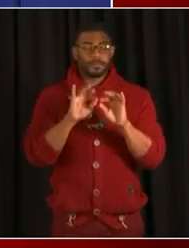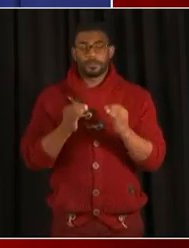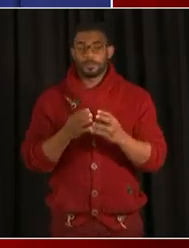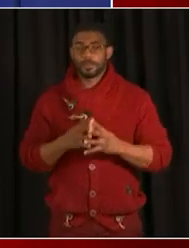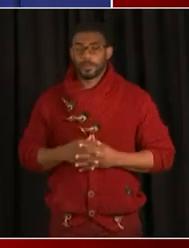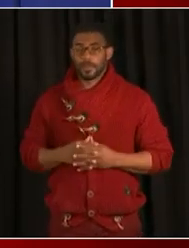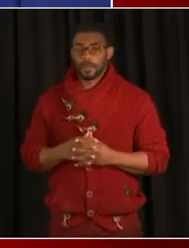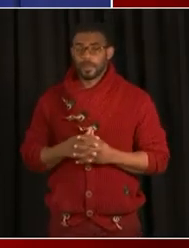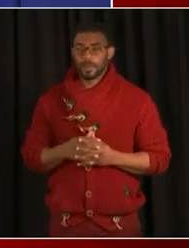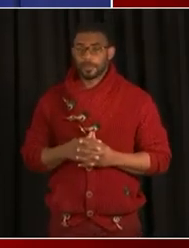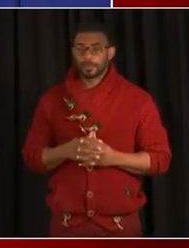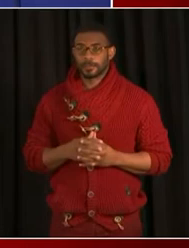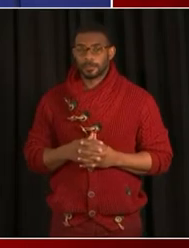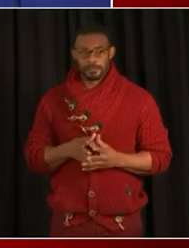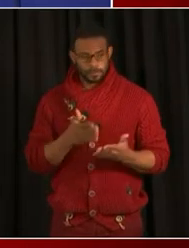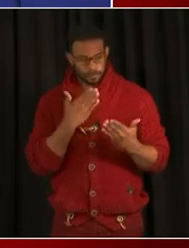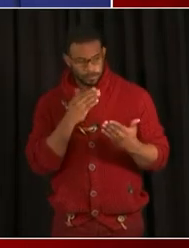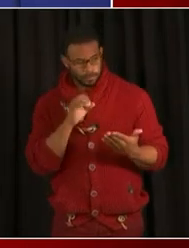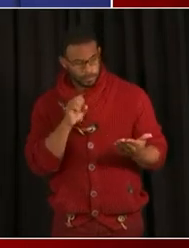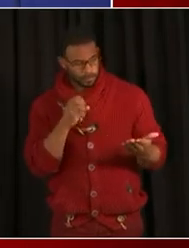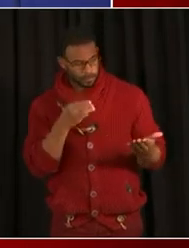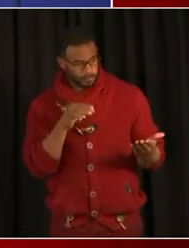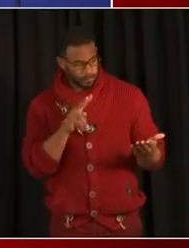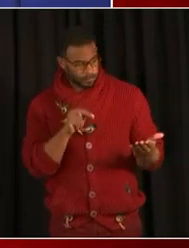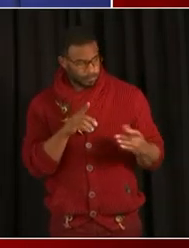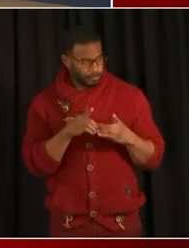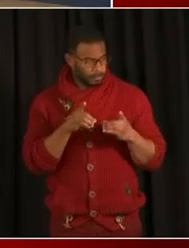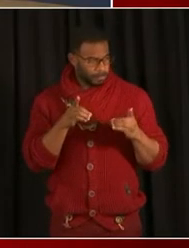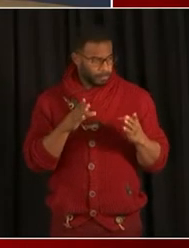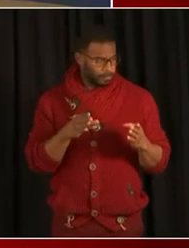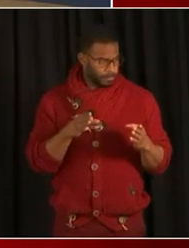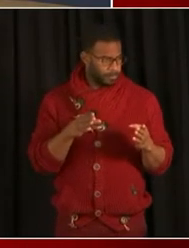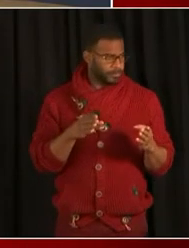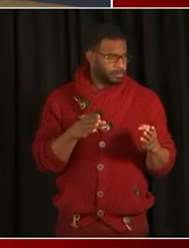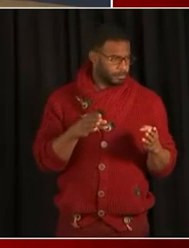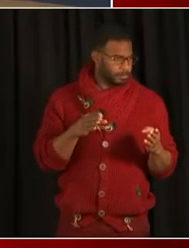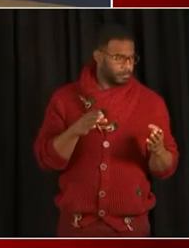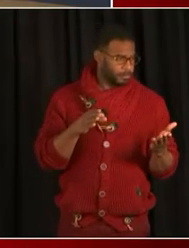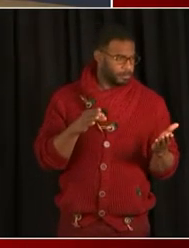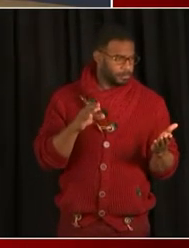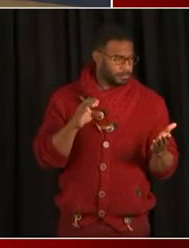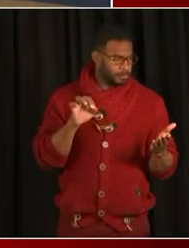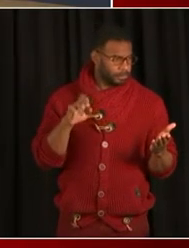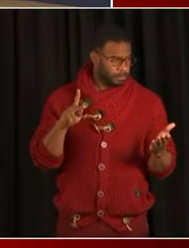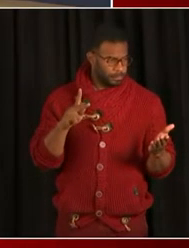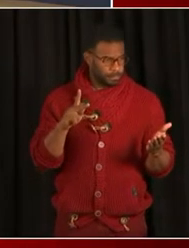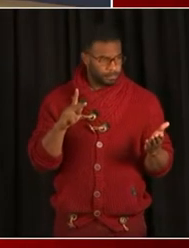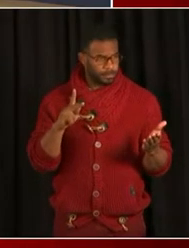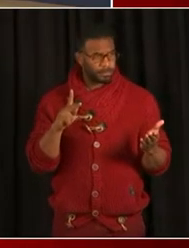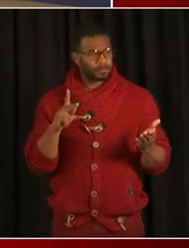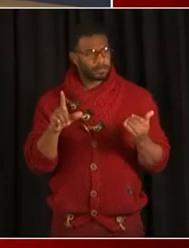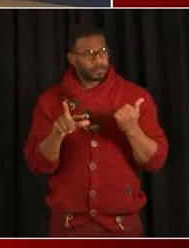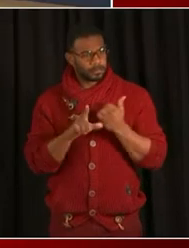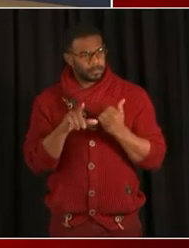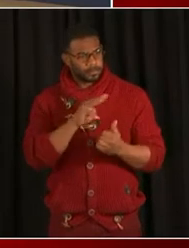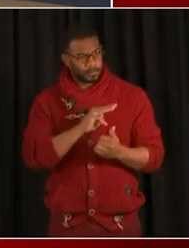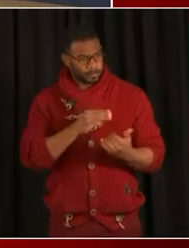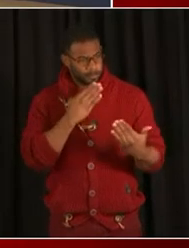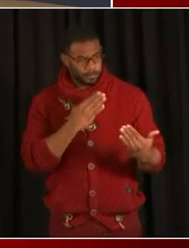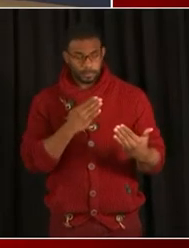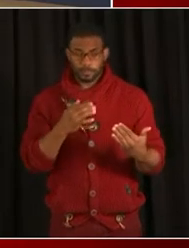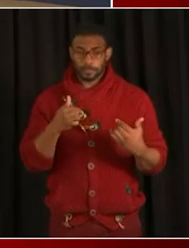your organization. Thank you, Sean, and Director Cook, and thank you, Deputy Mayor, for having me here. IMP